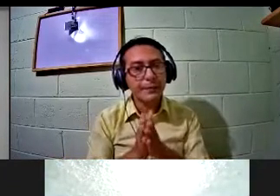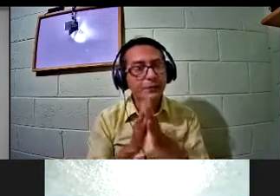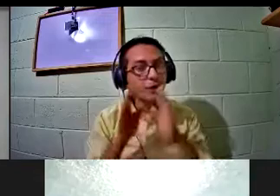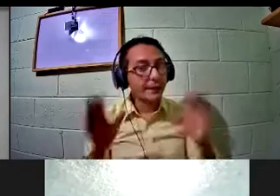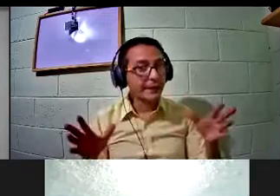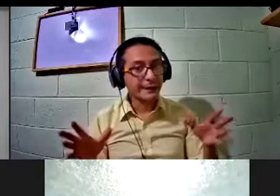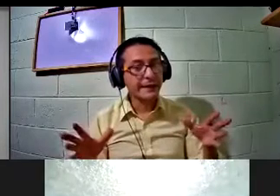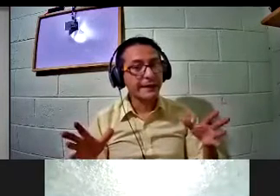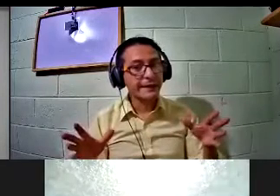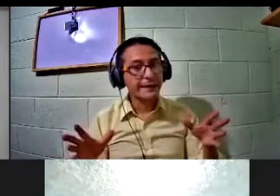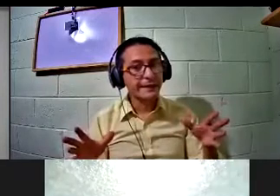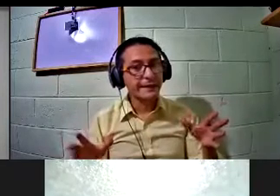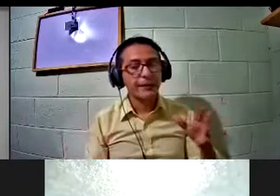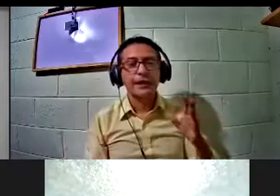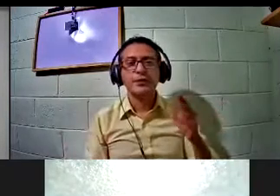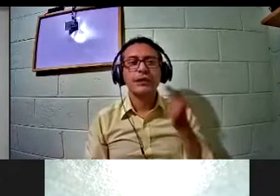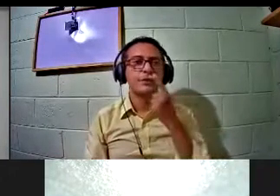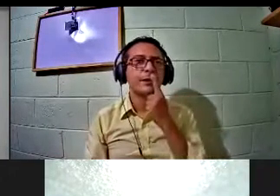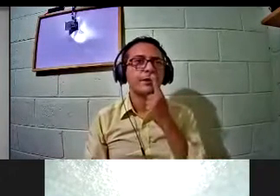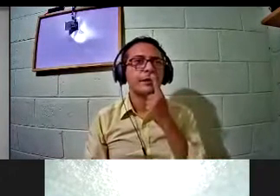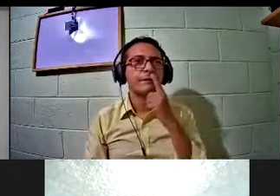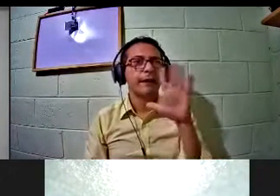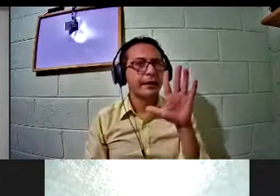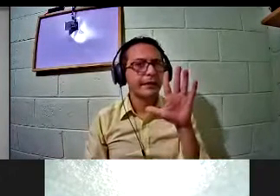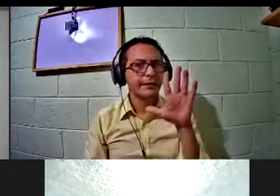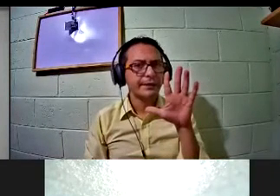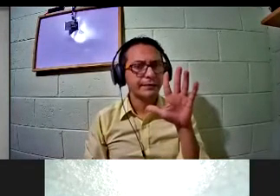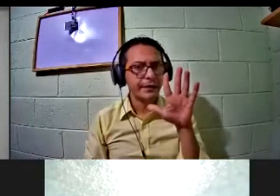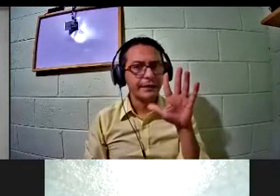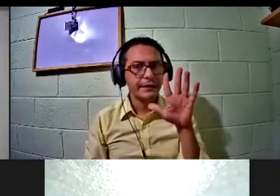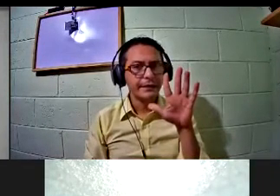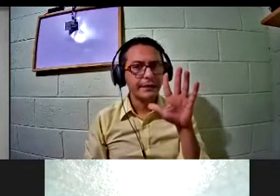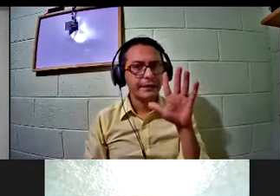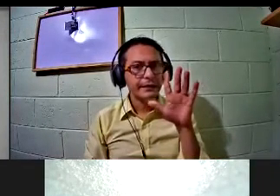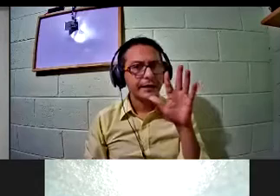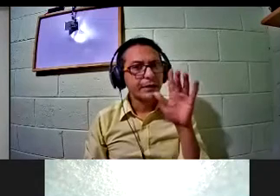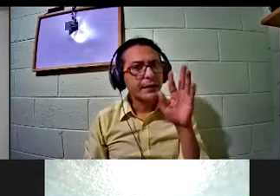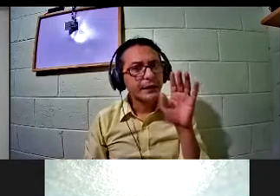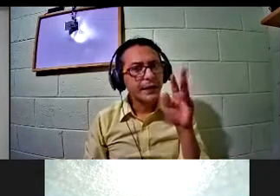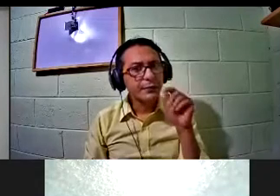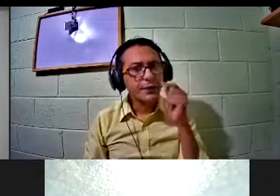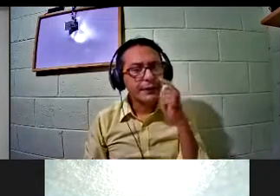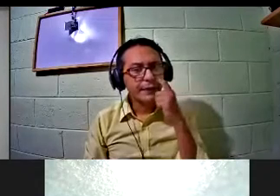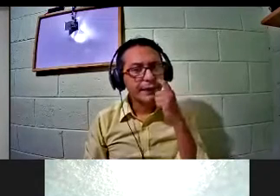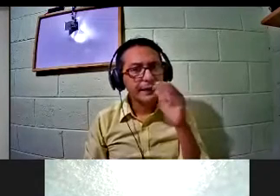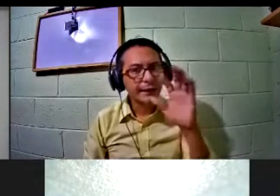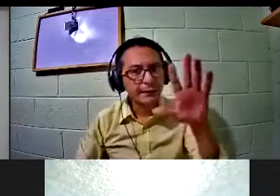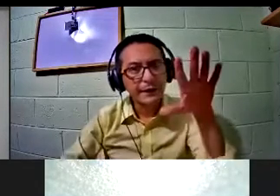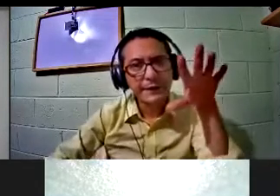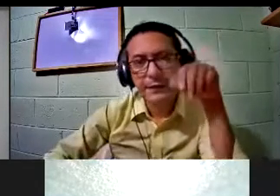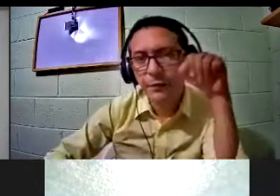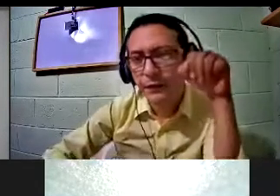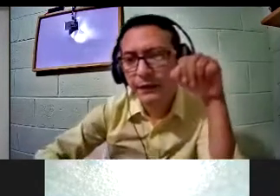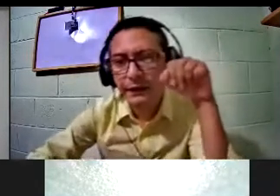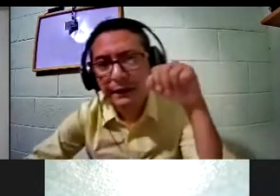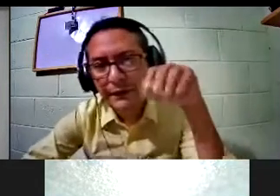you have some activities. Well, actually, you were doing 5 activities, right? ¿Se recuerdan que teníamos una actividad en la que teníamos que